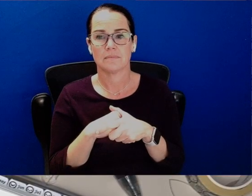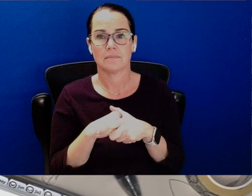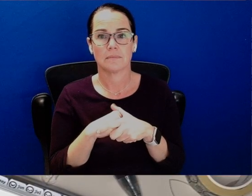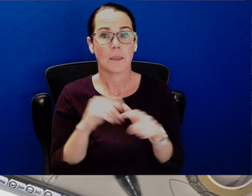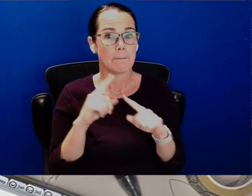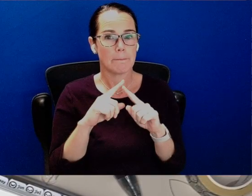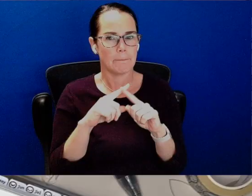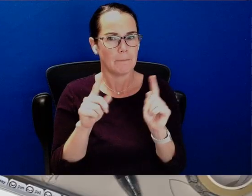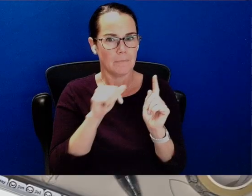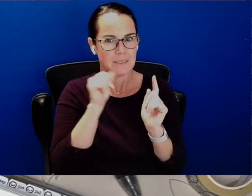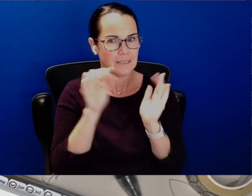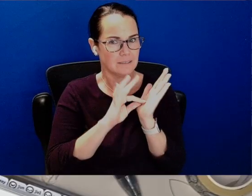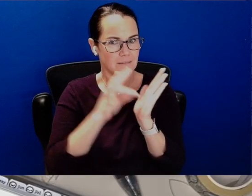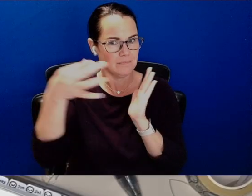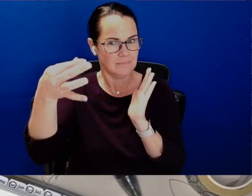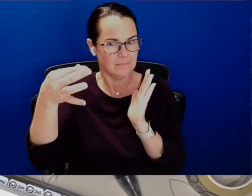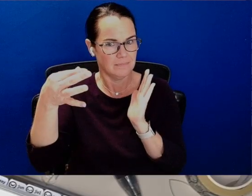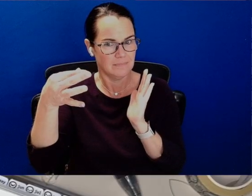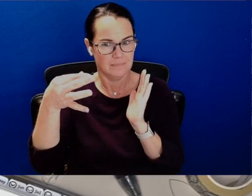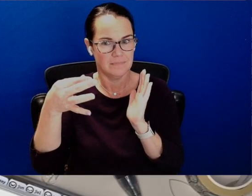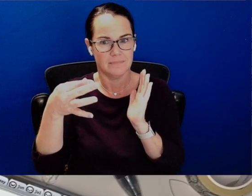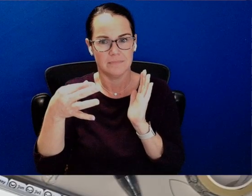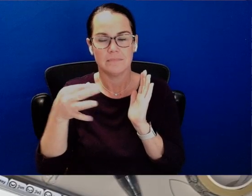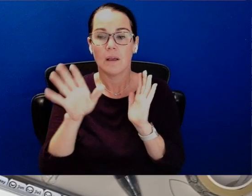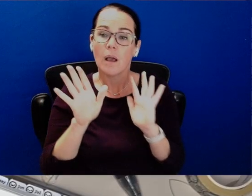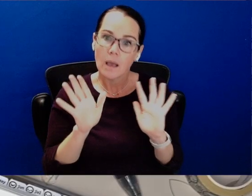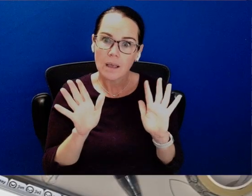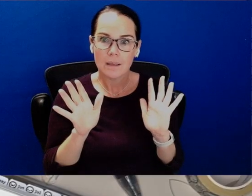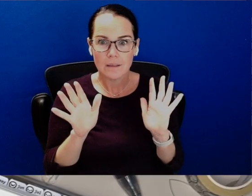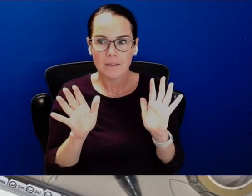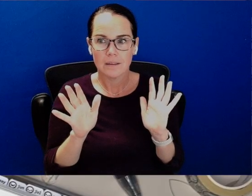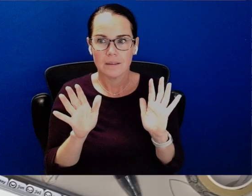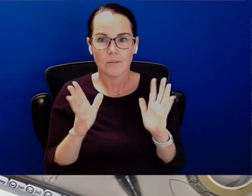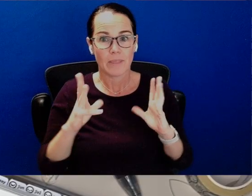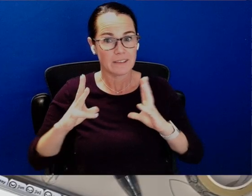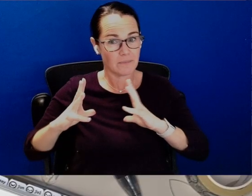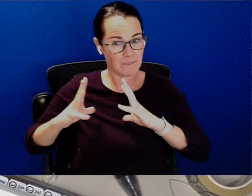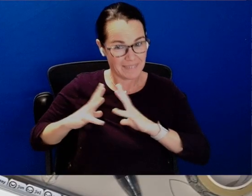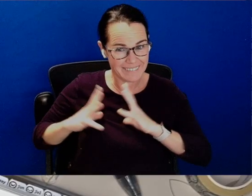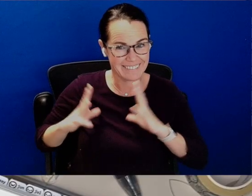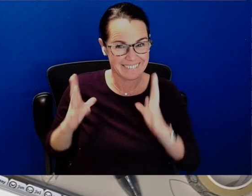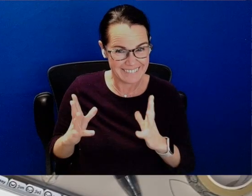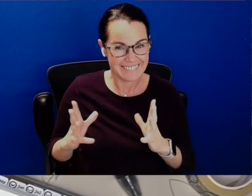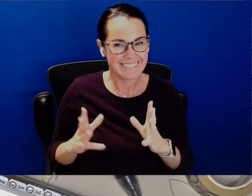But it doesn't come up all that great. Which is, I mean, fine.